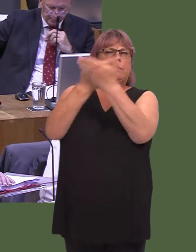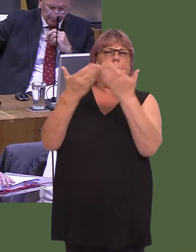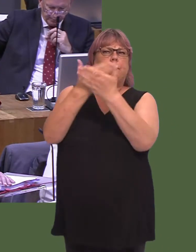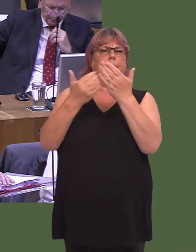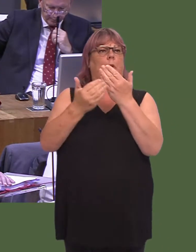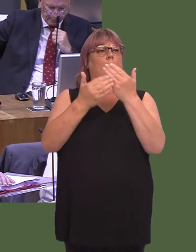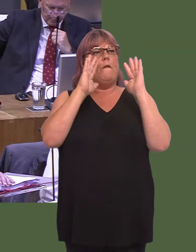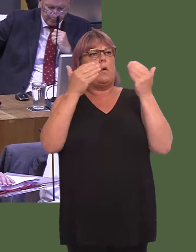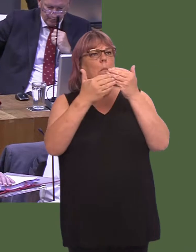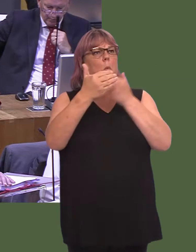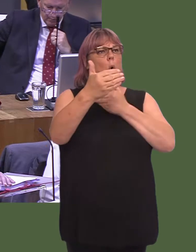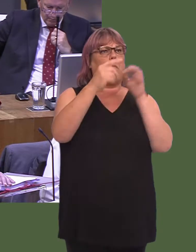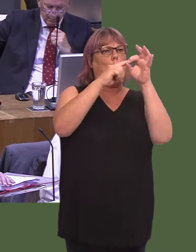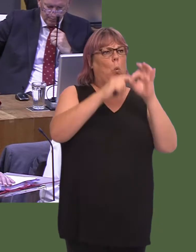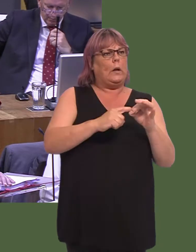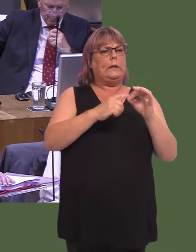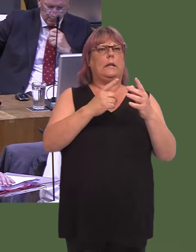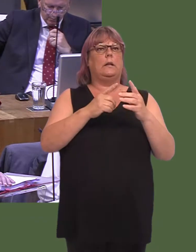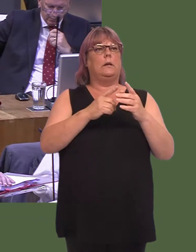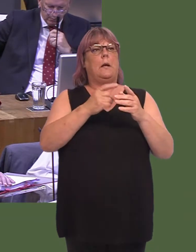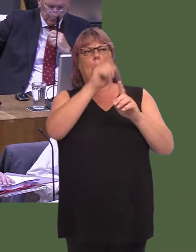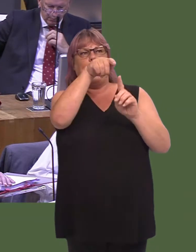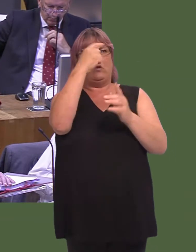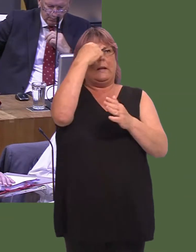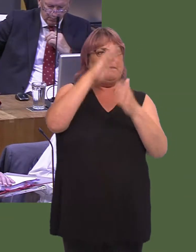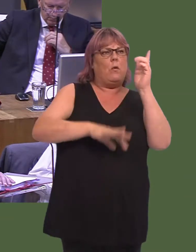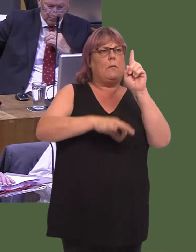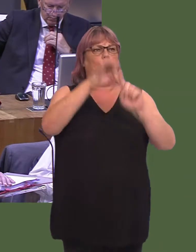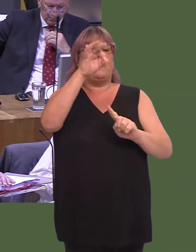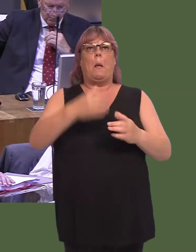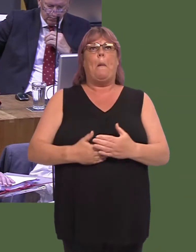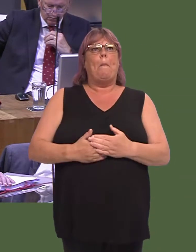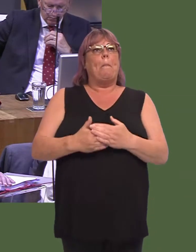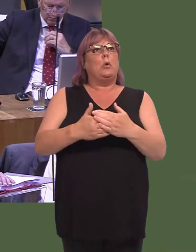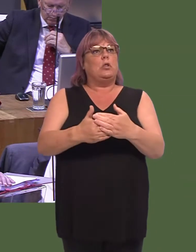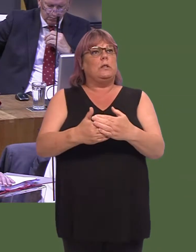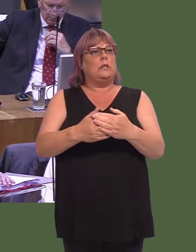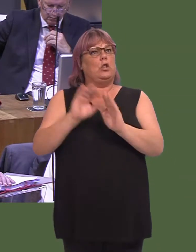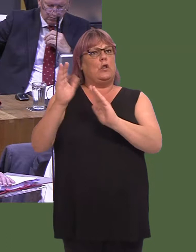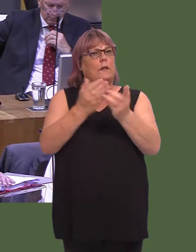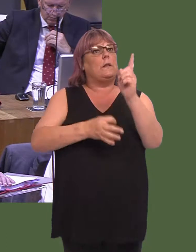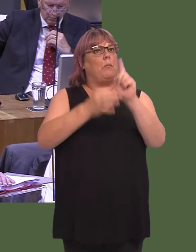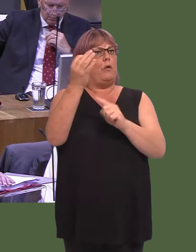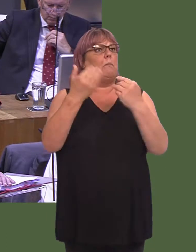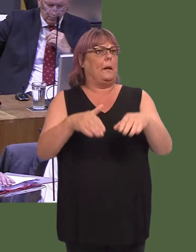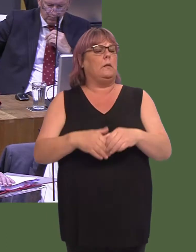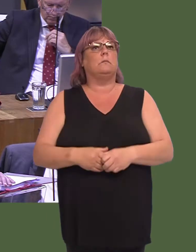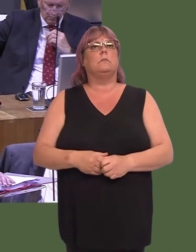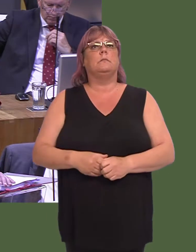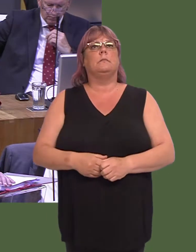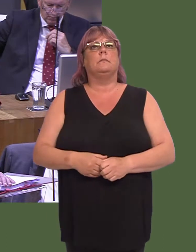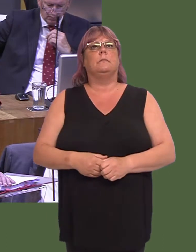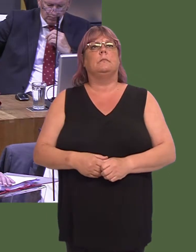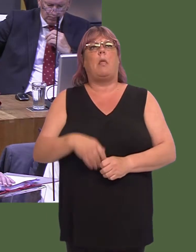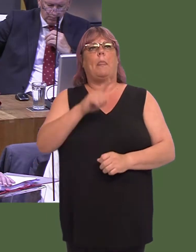more of a focus on quality and experience of patients. We've seen, of course, maternity services improving